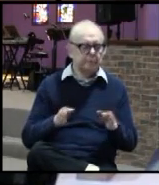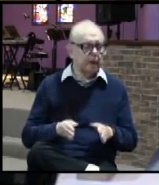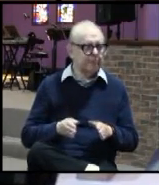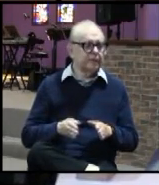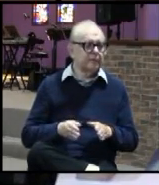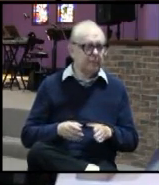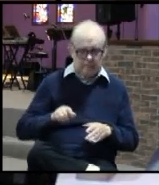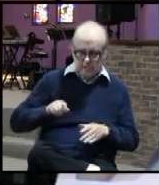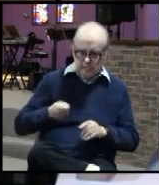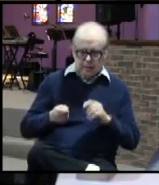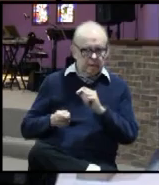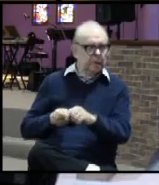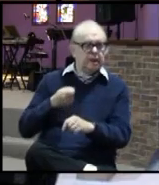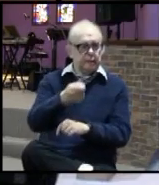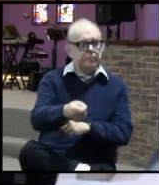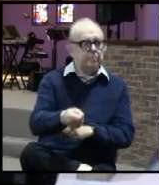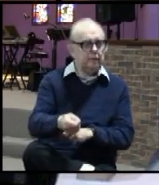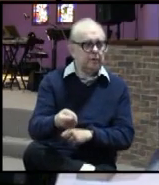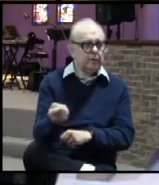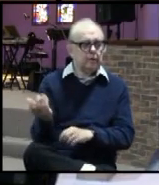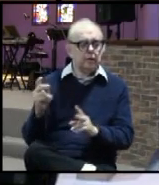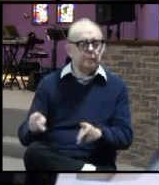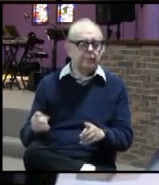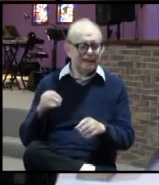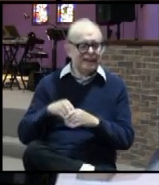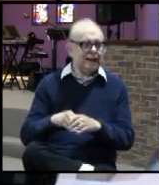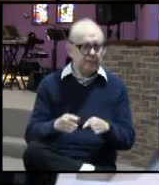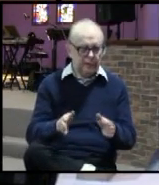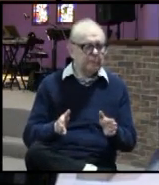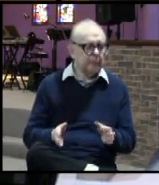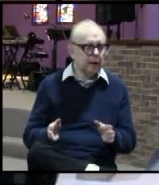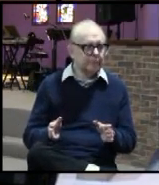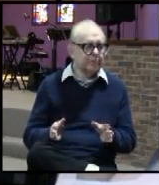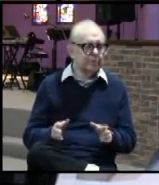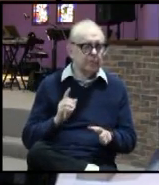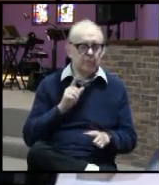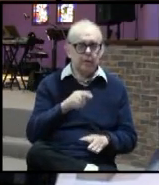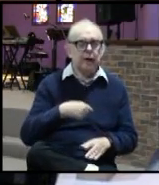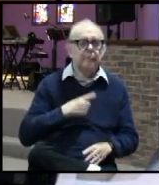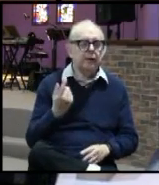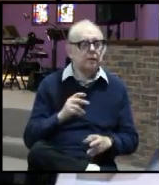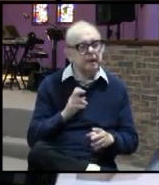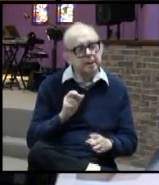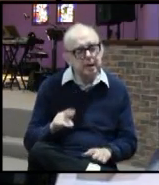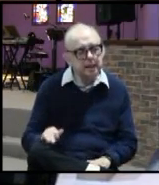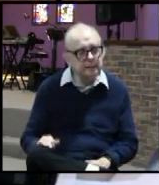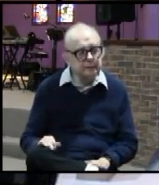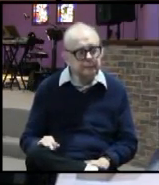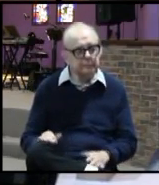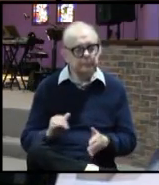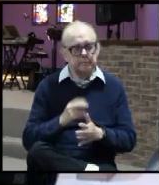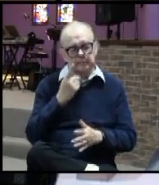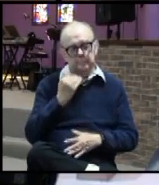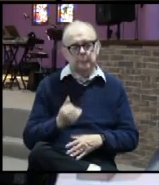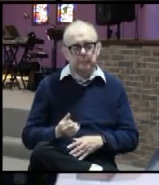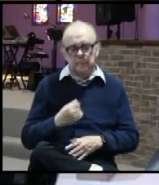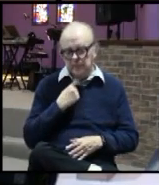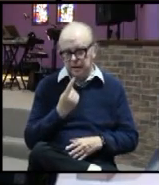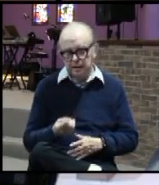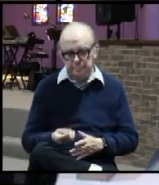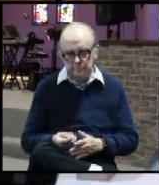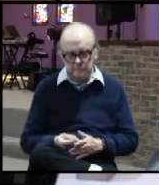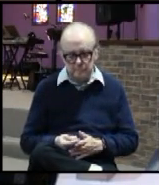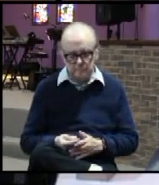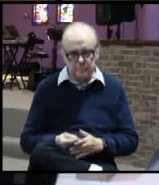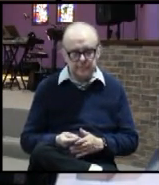got a key and nobody else can get in there. You're the only one that's got the key. And that's what Jesus was saying